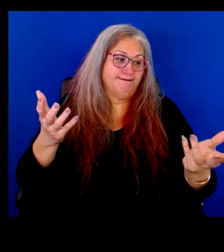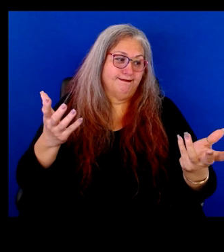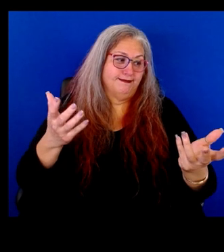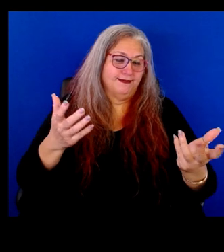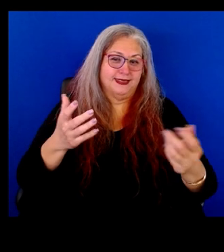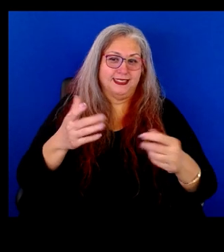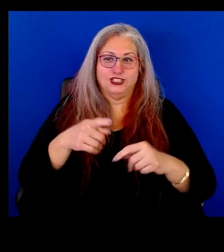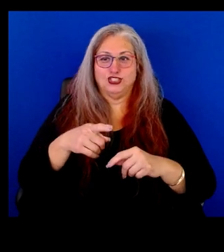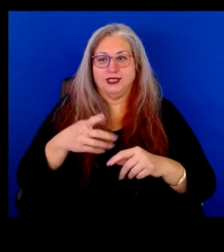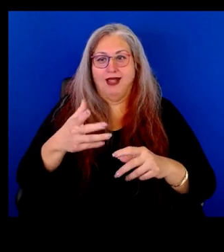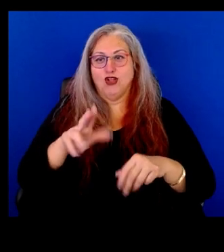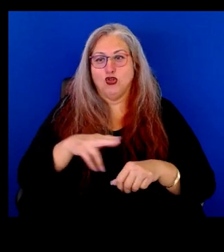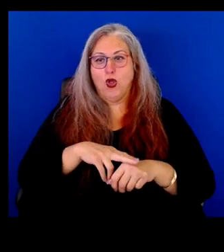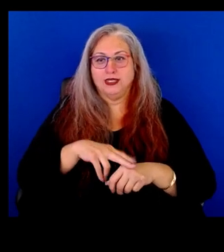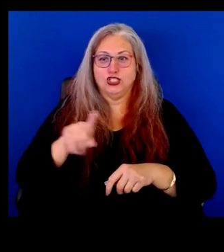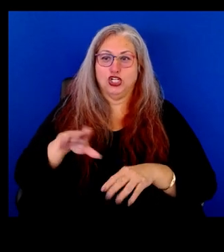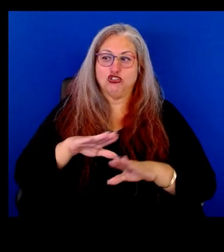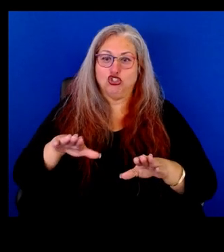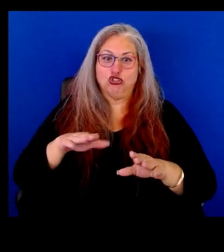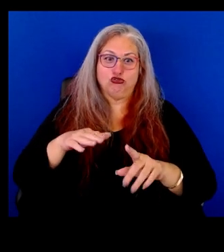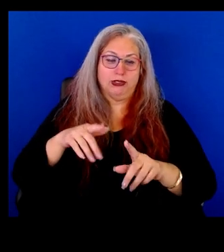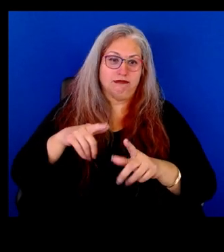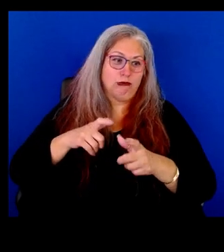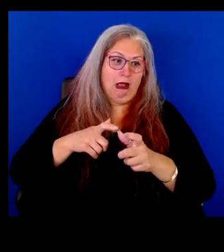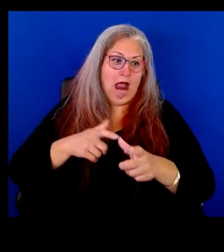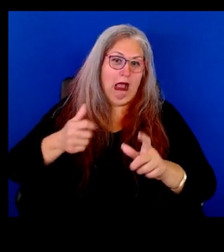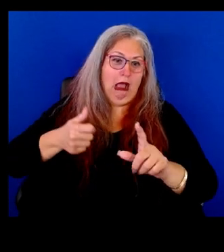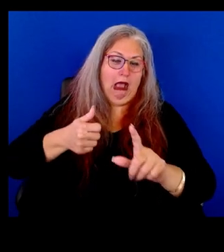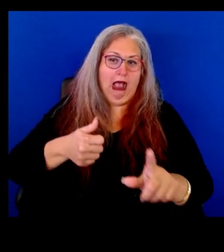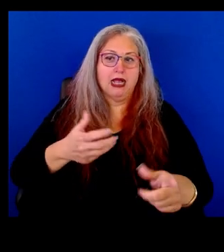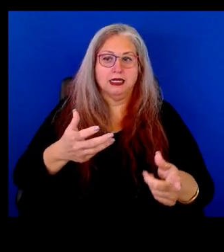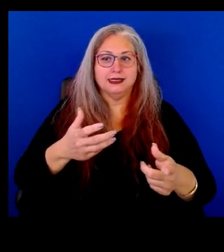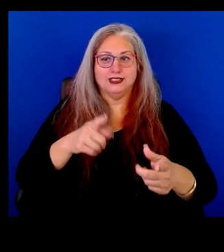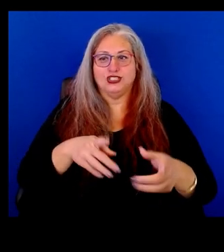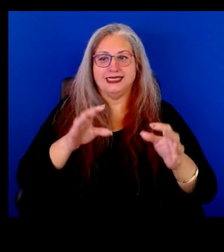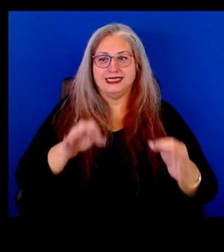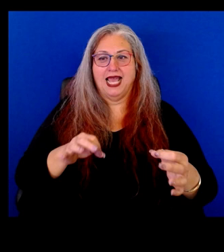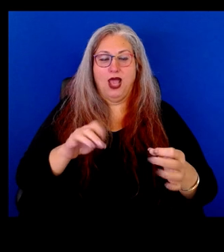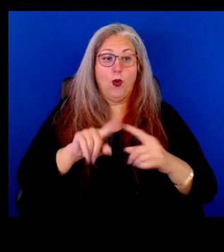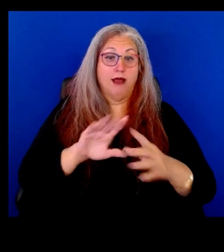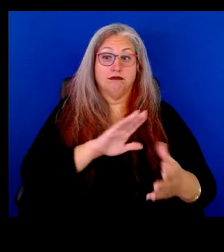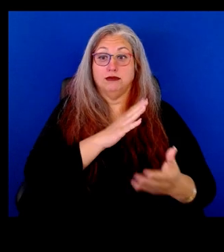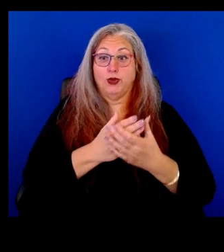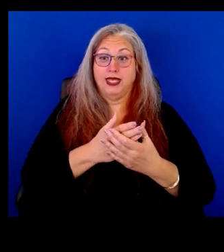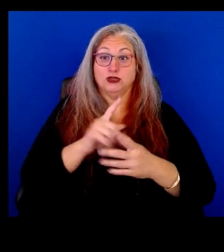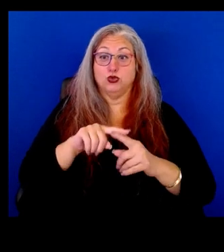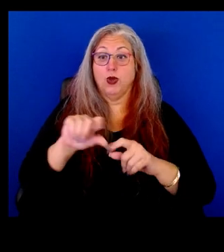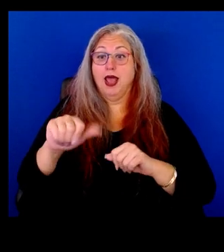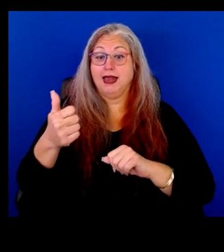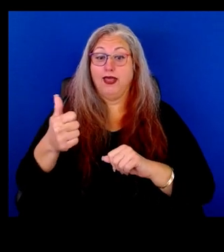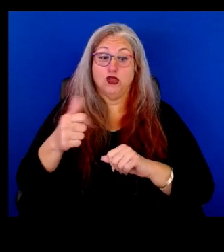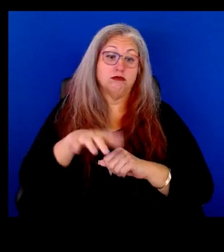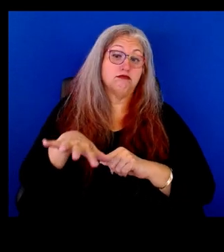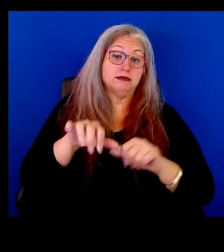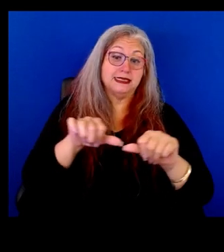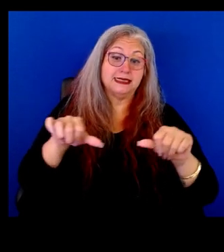she couldn't help it. Of course, her children were running after her, and that's when she decided, when she reached another